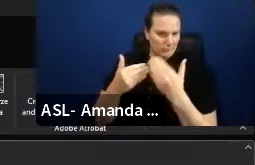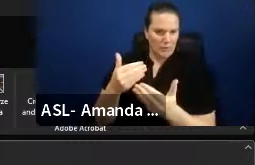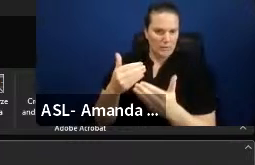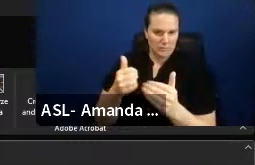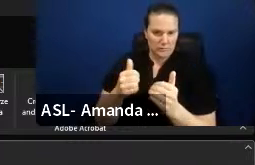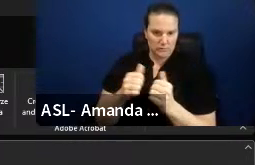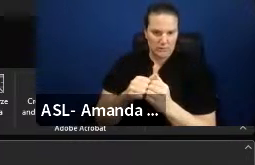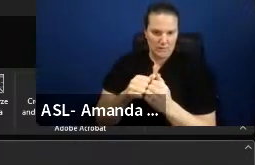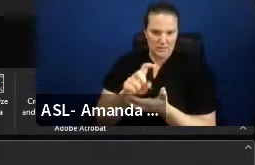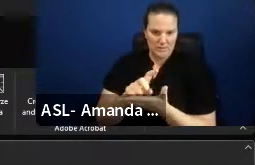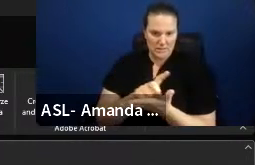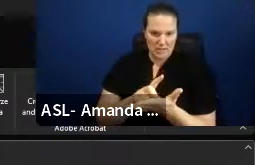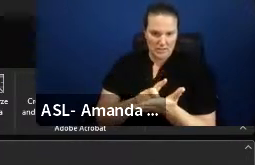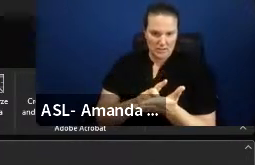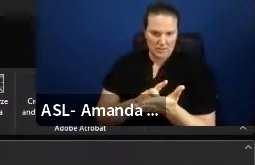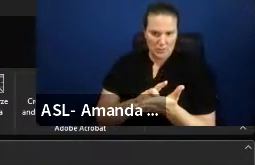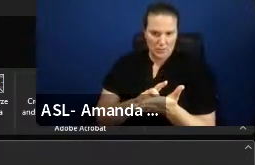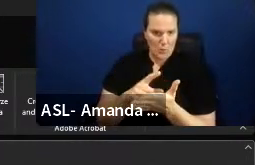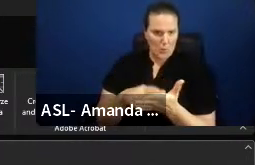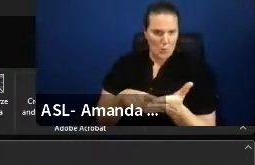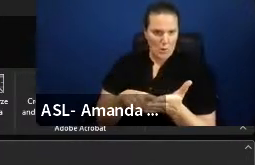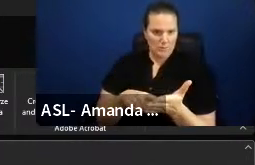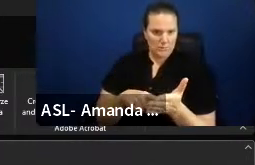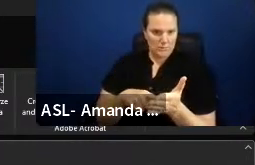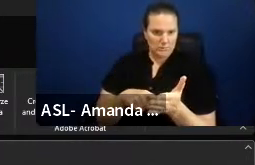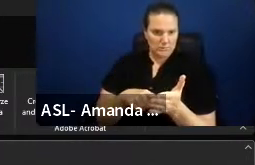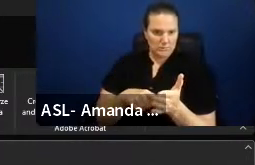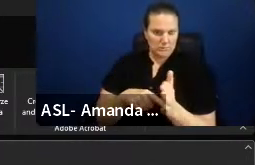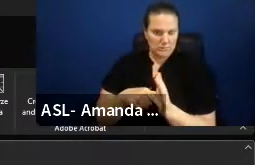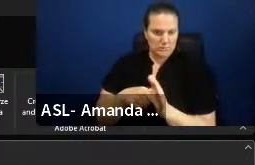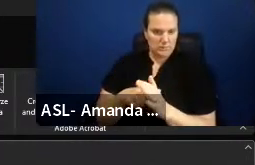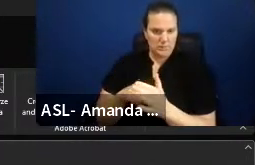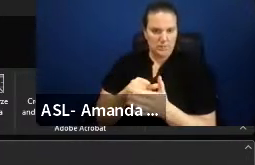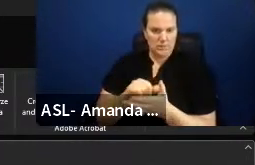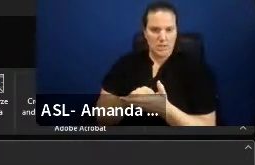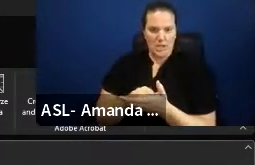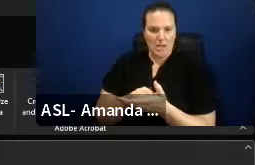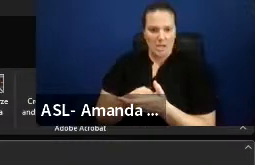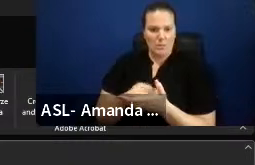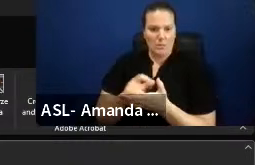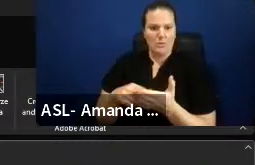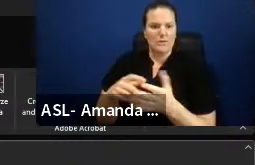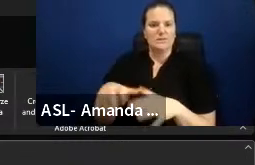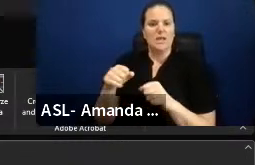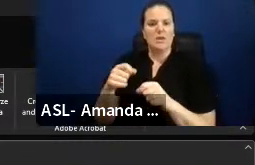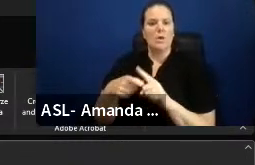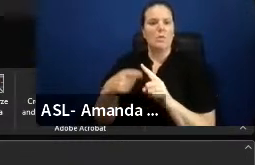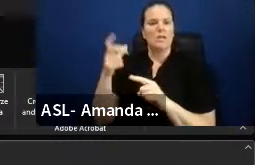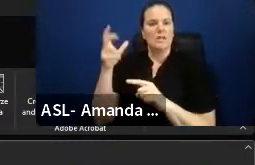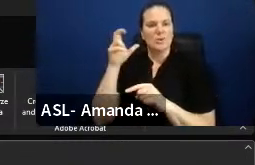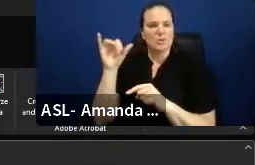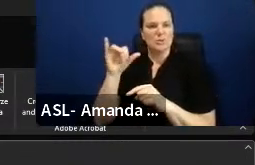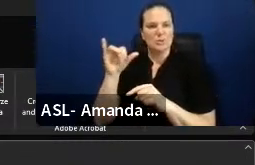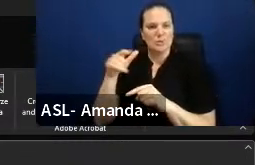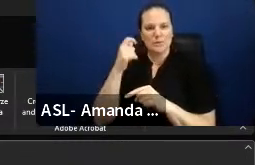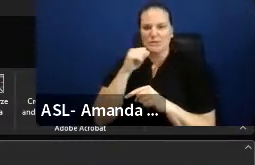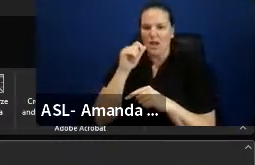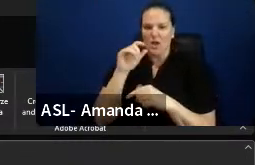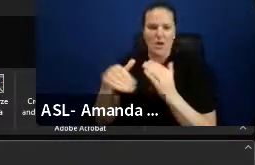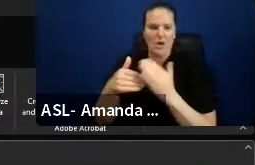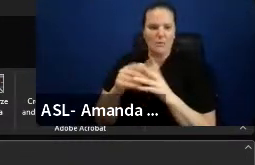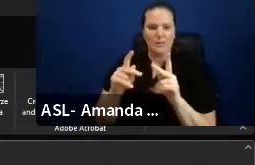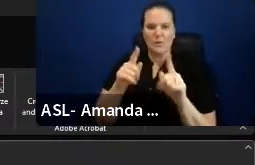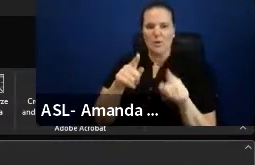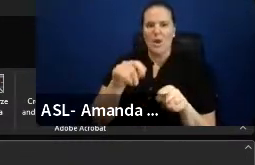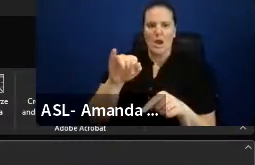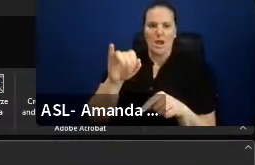mechanics of it going forward, what's the piece where, or how do we take what we're hearing too? Because not everybody's gonna go to the IBR website.